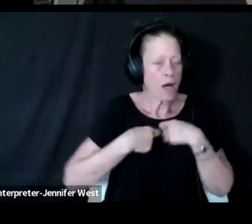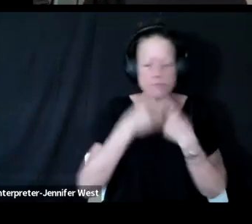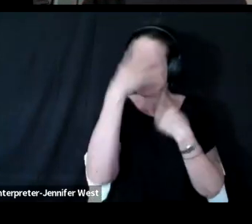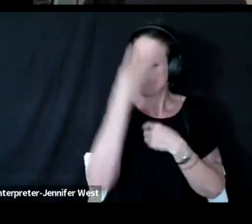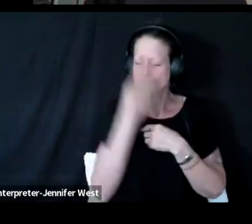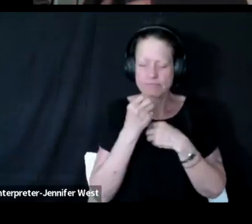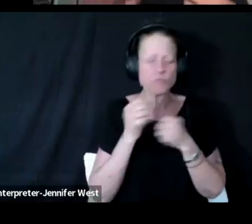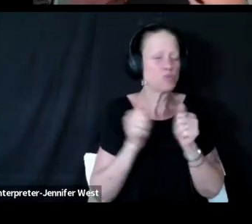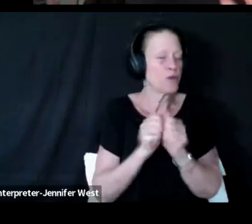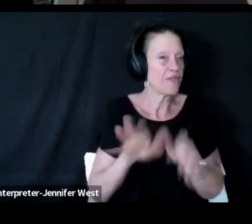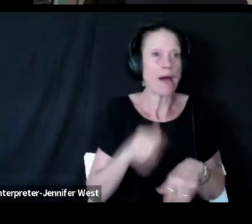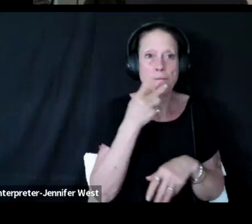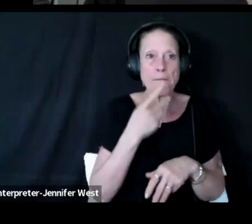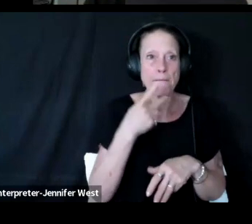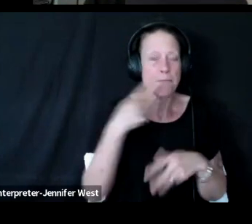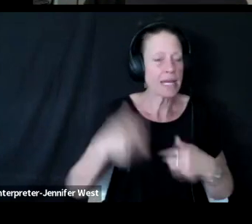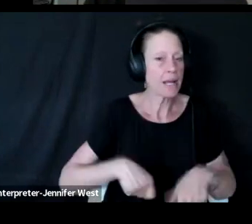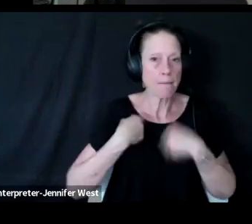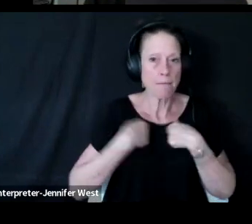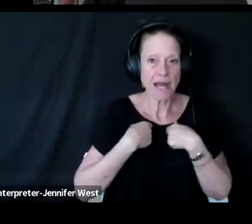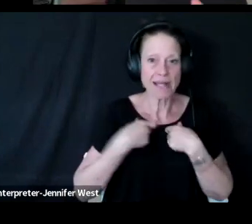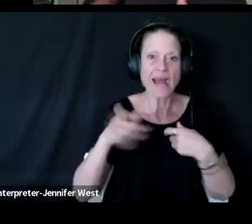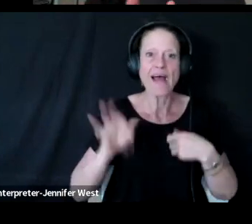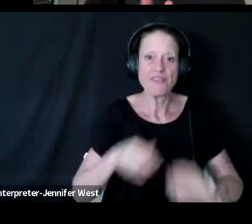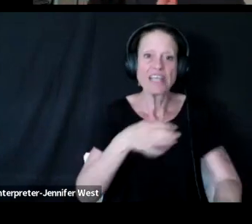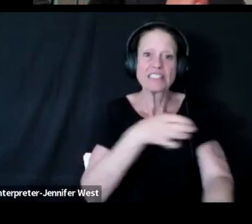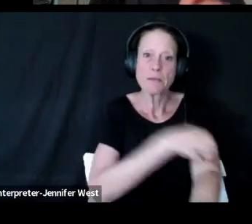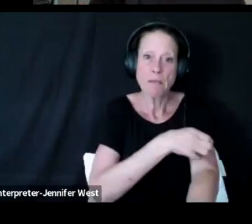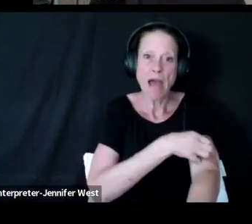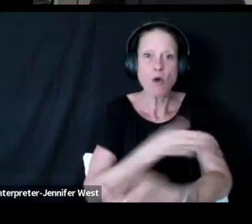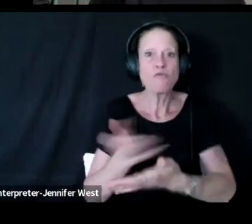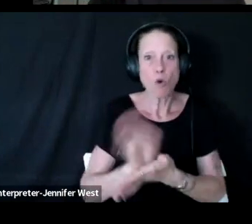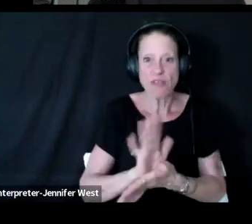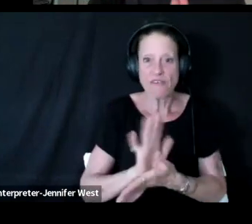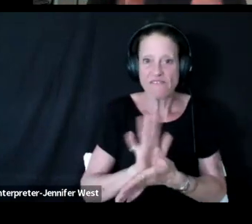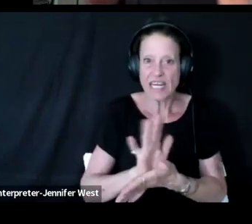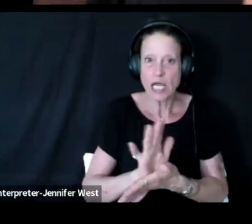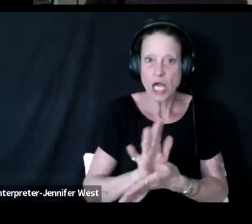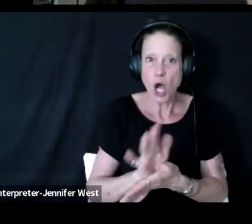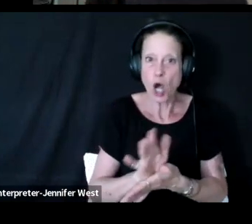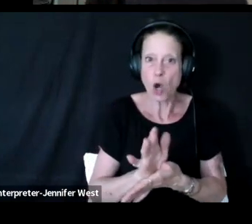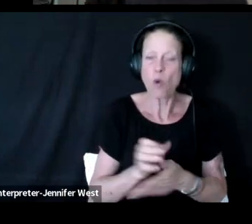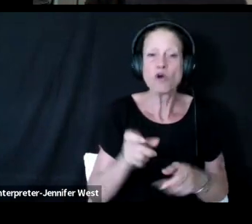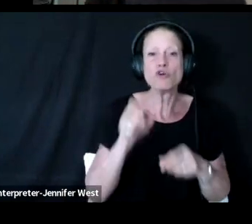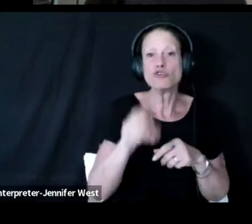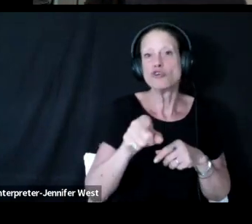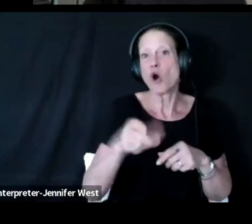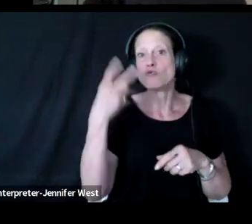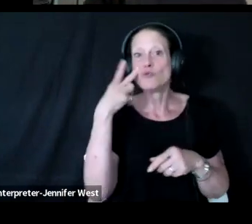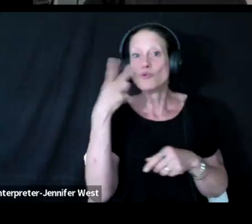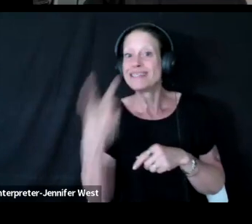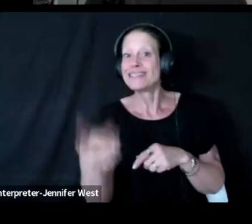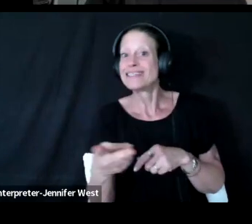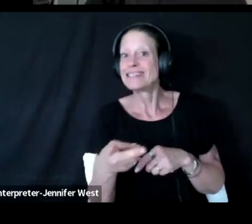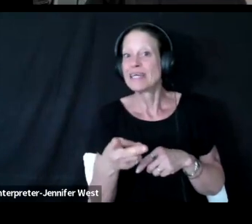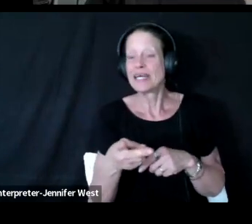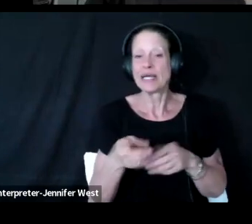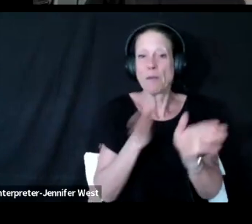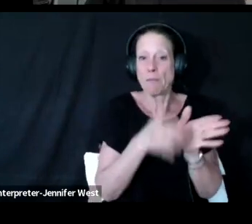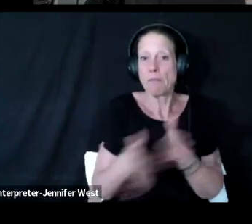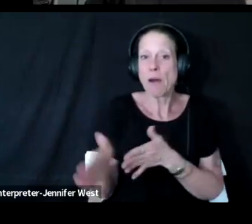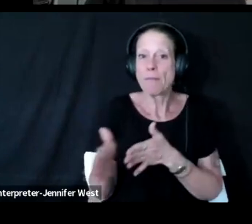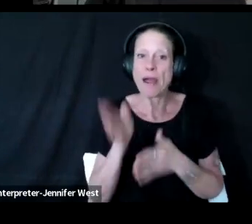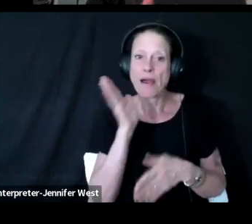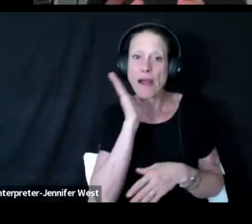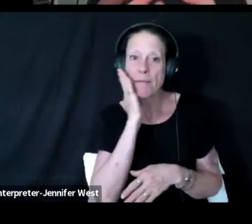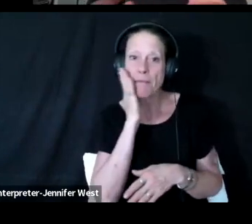be to actually show people how to do things. And we've had things, this is a good example of just something simple like preparing Danny's bed for